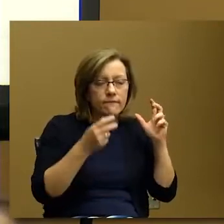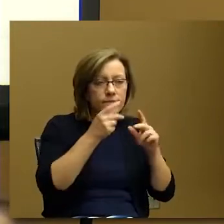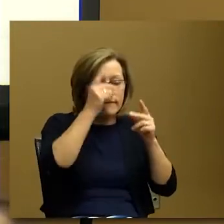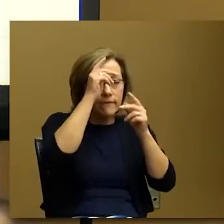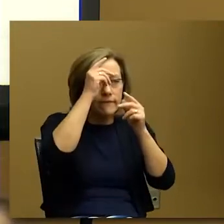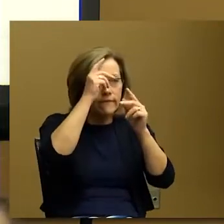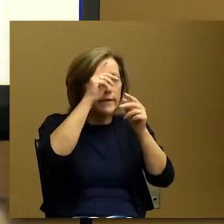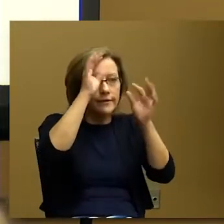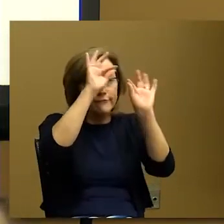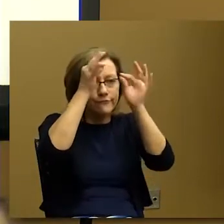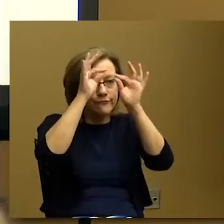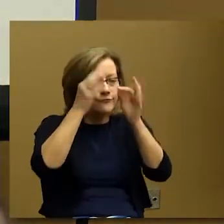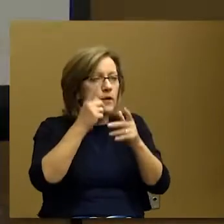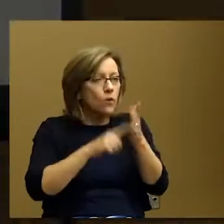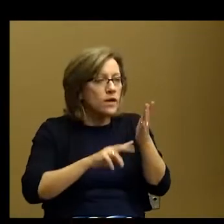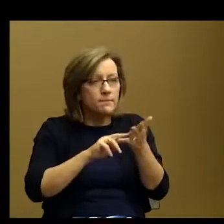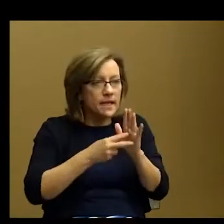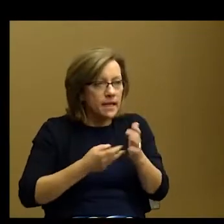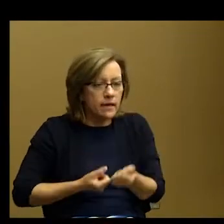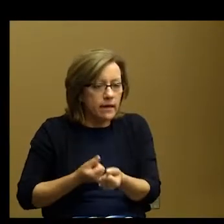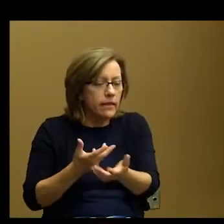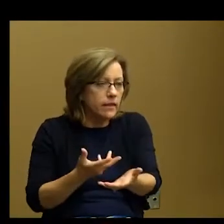out what that means.